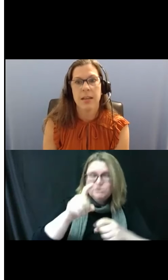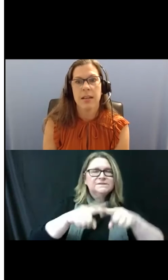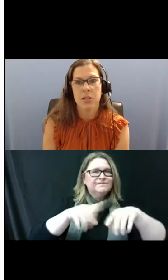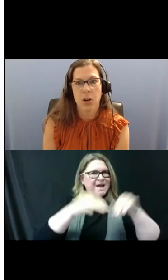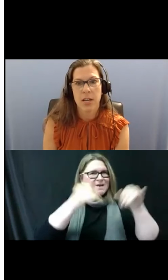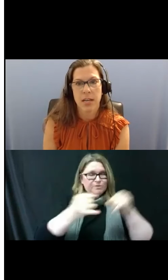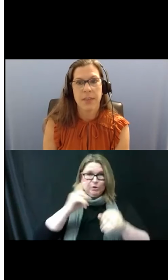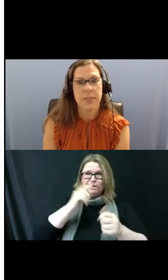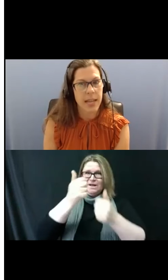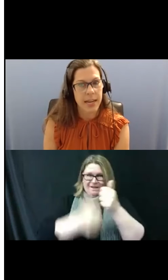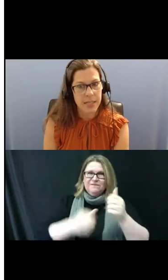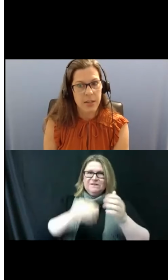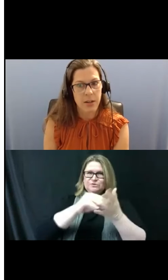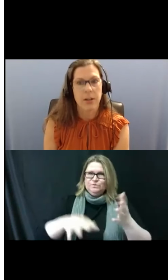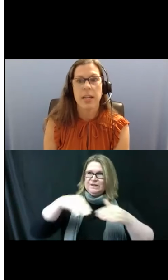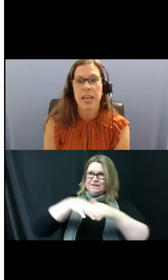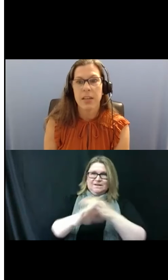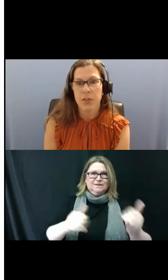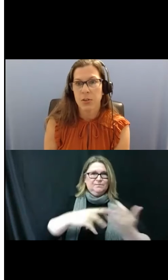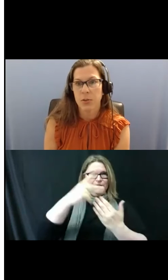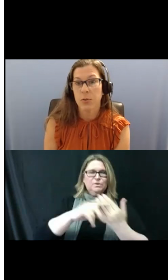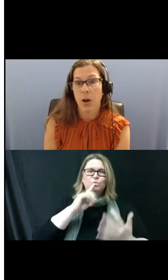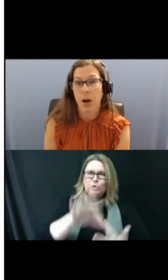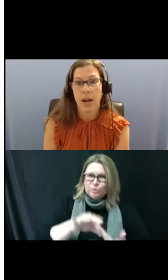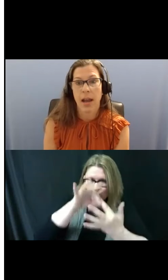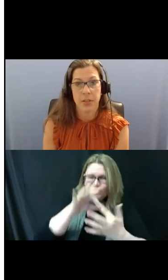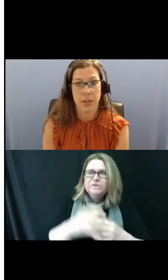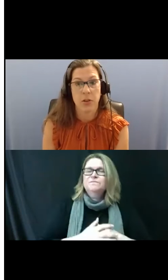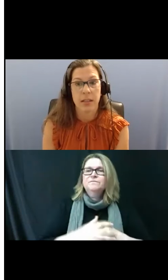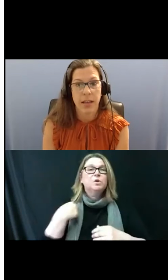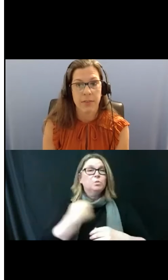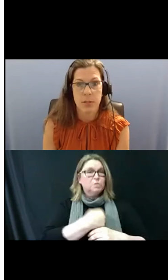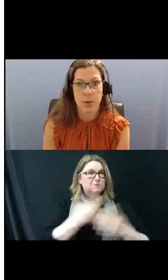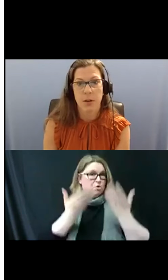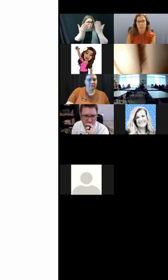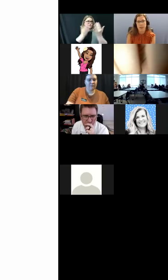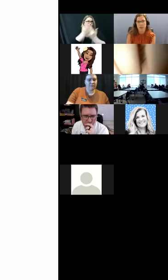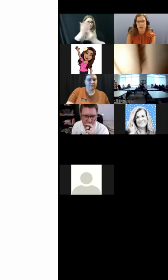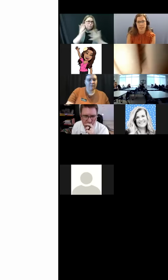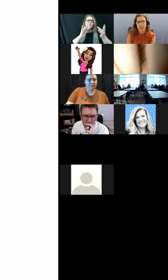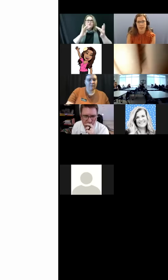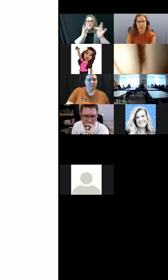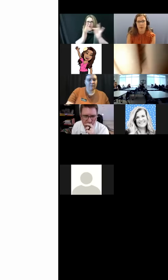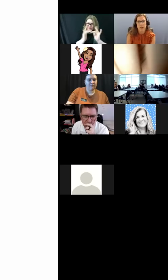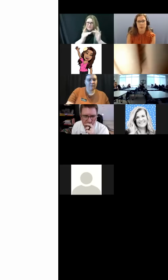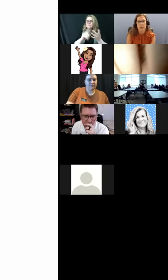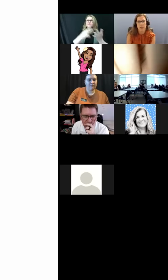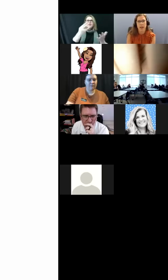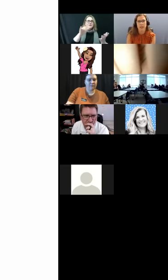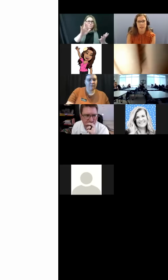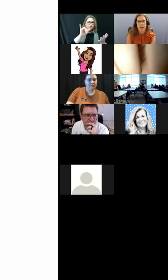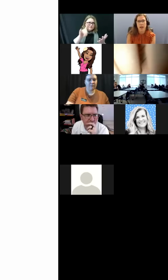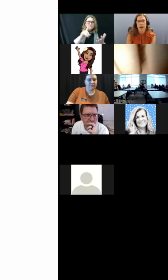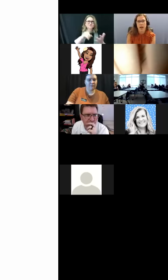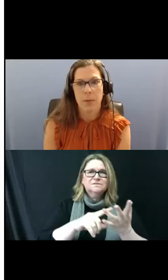test starting in the second year if you are at the correct level. So there would be a unique setting for you as